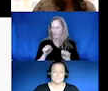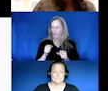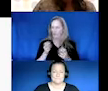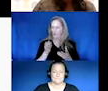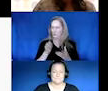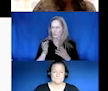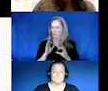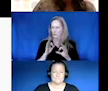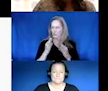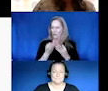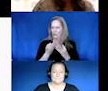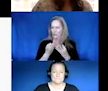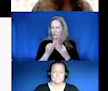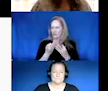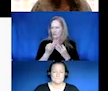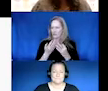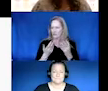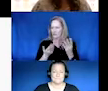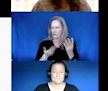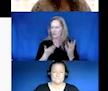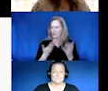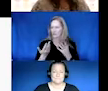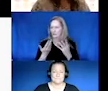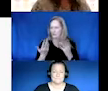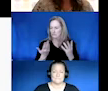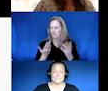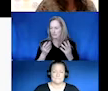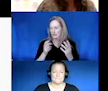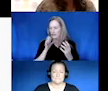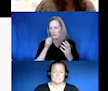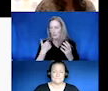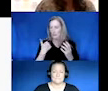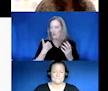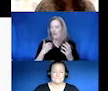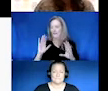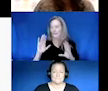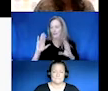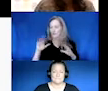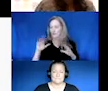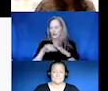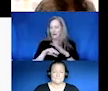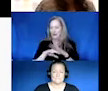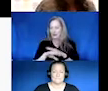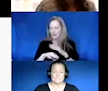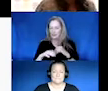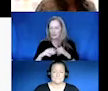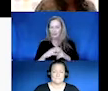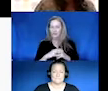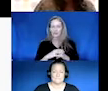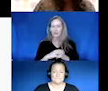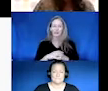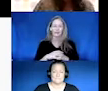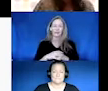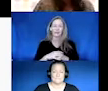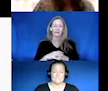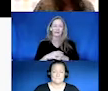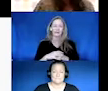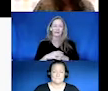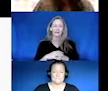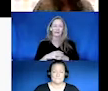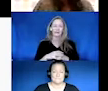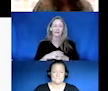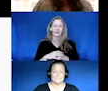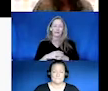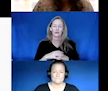have great access to computers or phones or internet? So